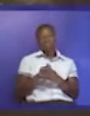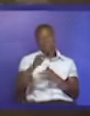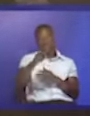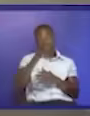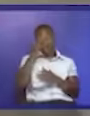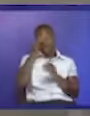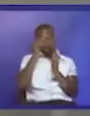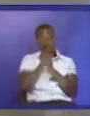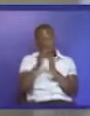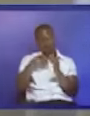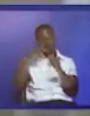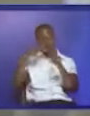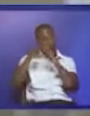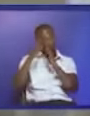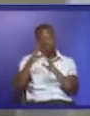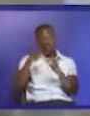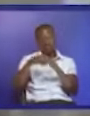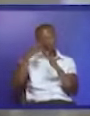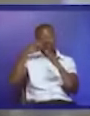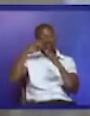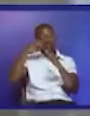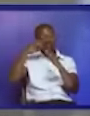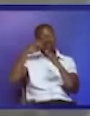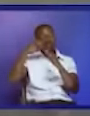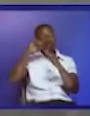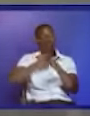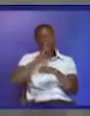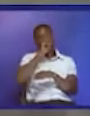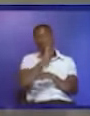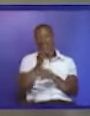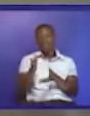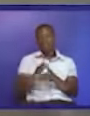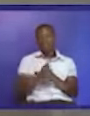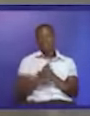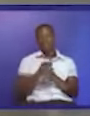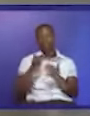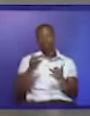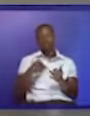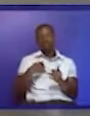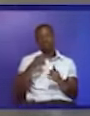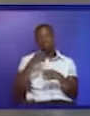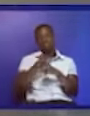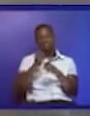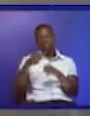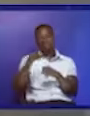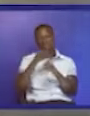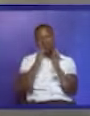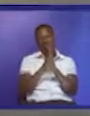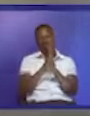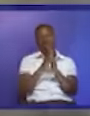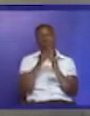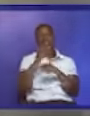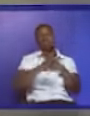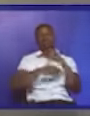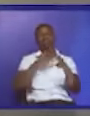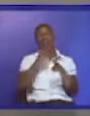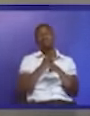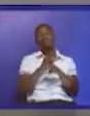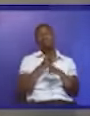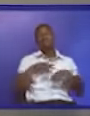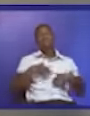Israel. Let me tell you sincerely, I came to challenge us. We are going to pray. The world is tired of our English and